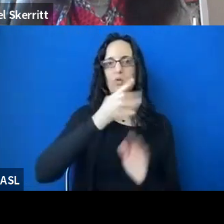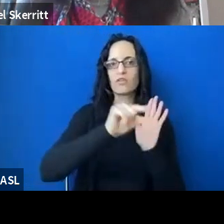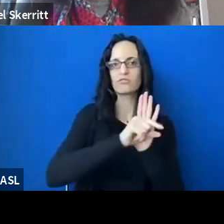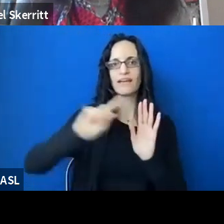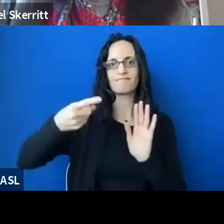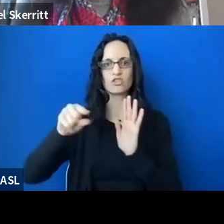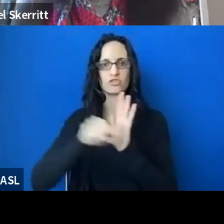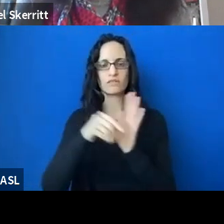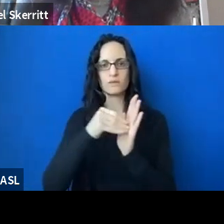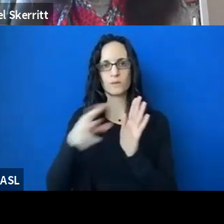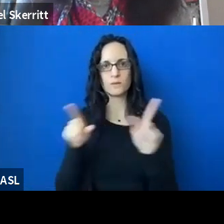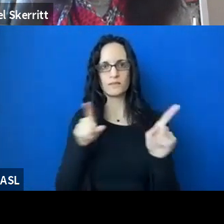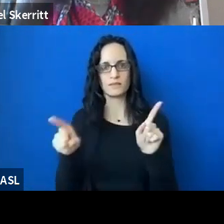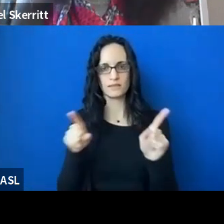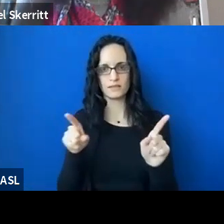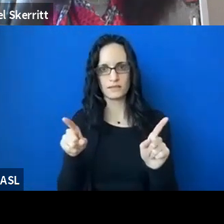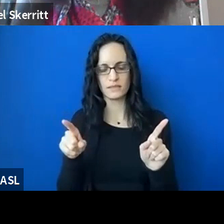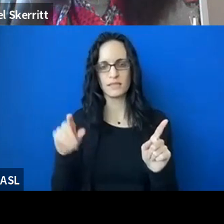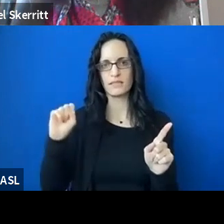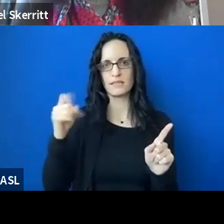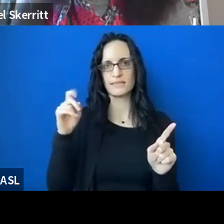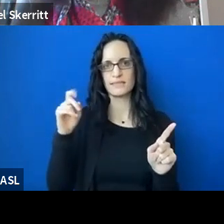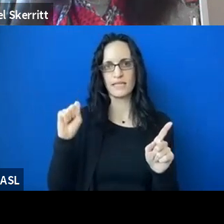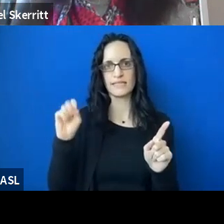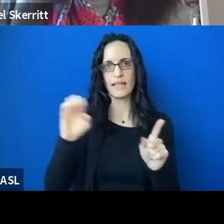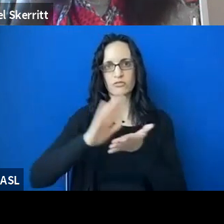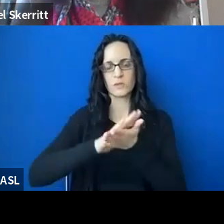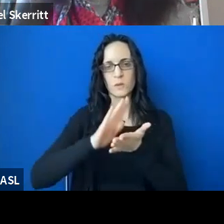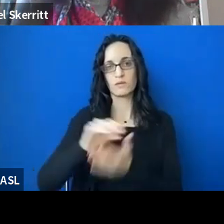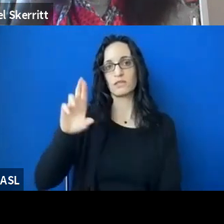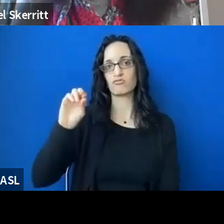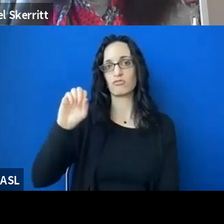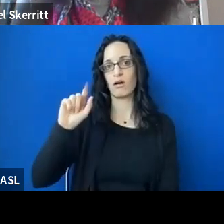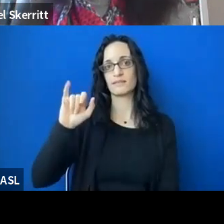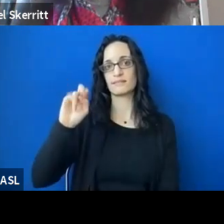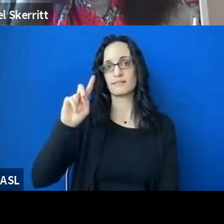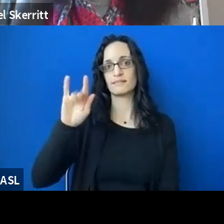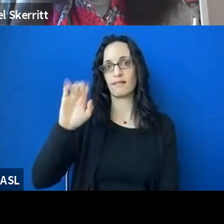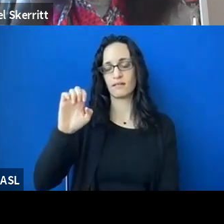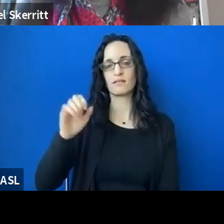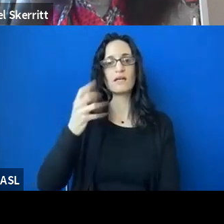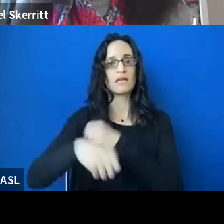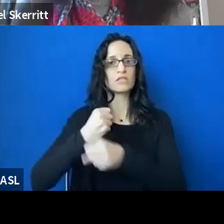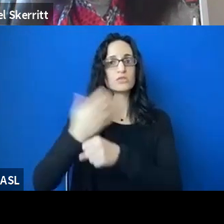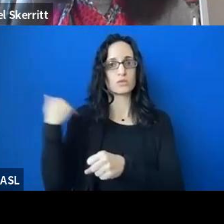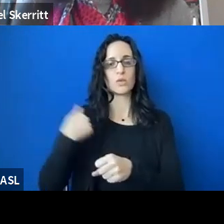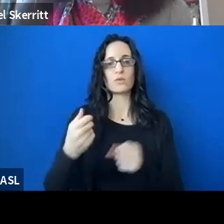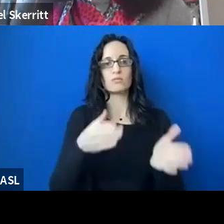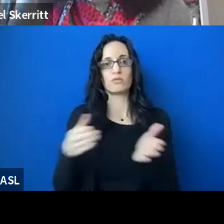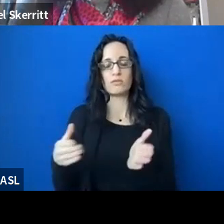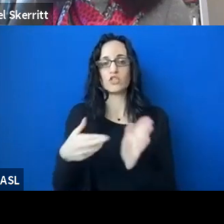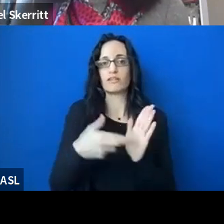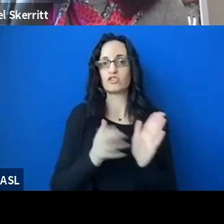students at the Phineas Bates Elementary School in Roslindale. Years ago, when we prepared to register our white son